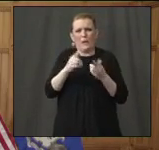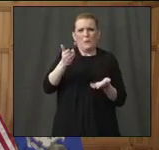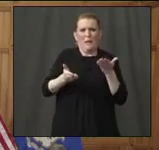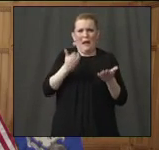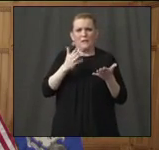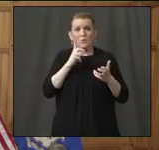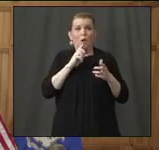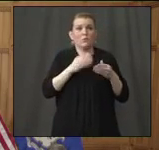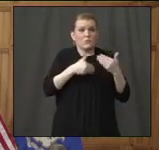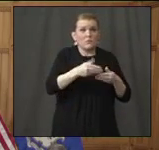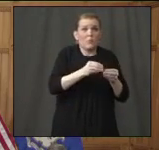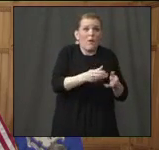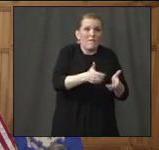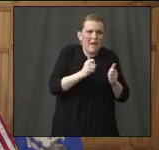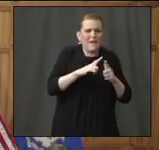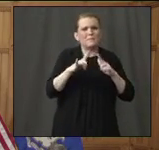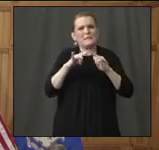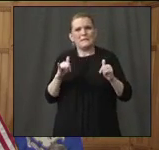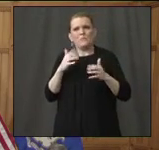Hartford Current.